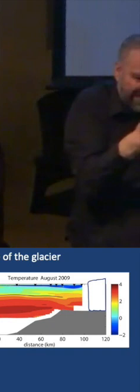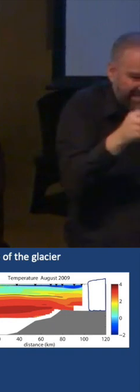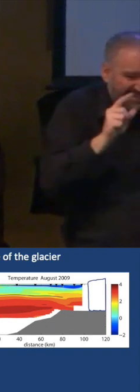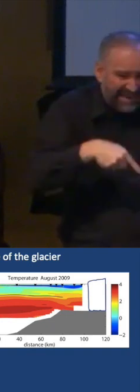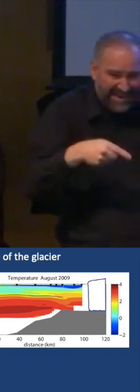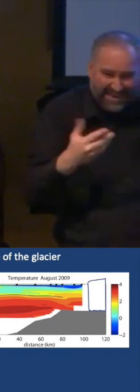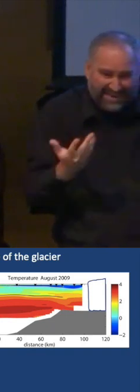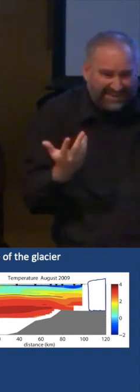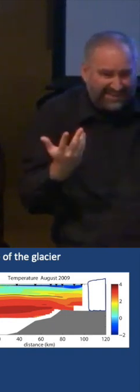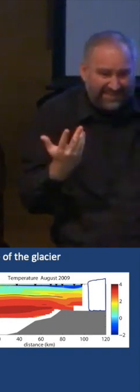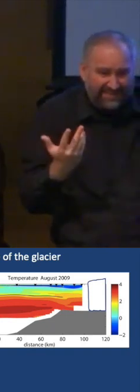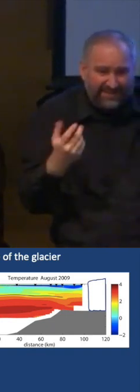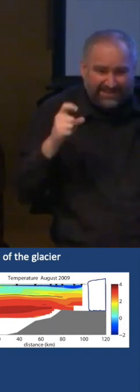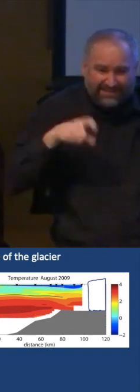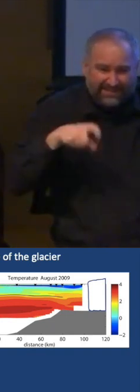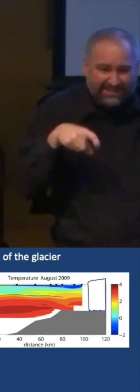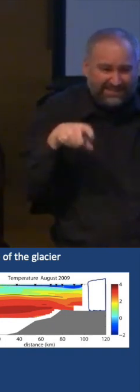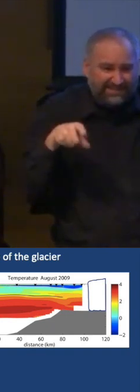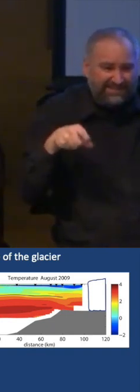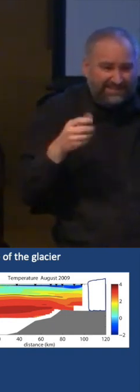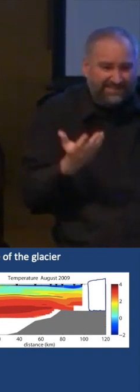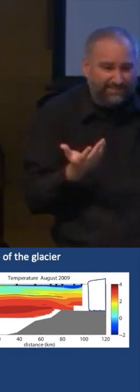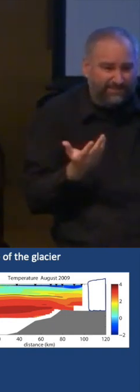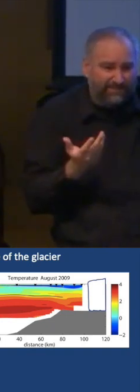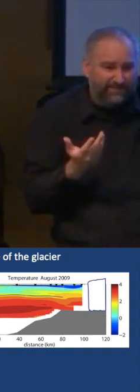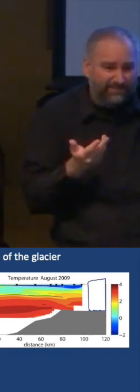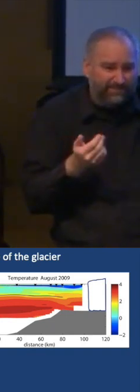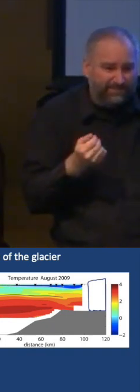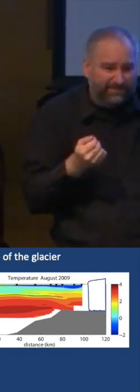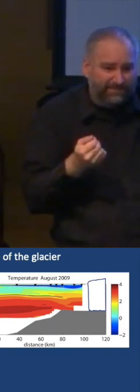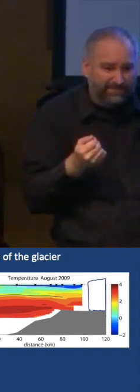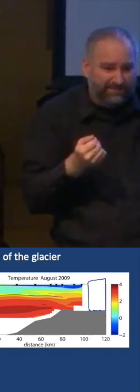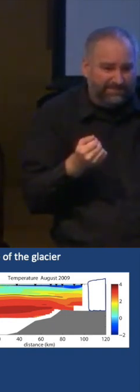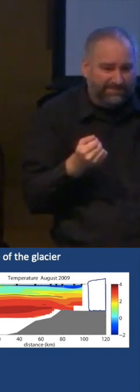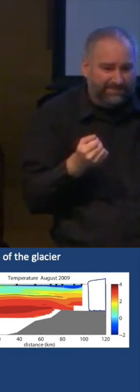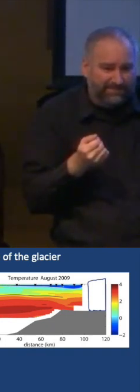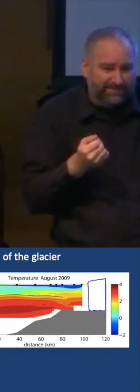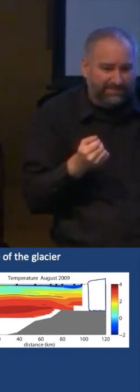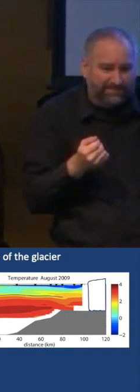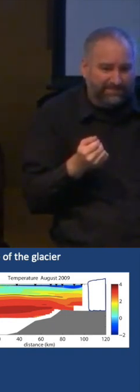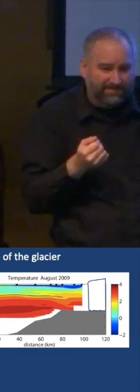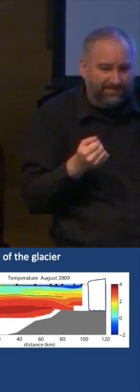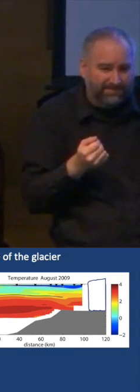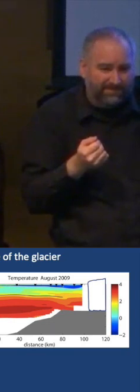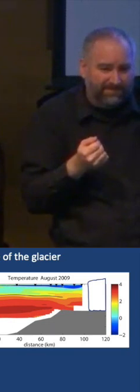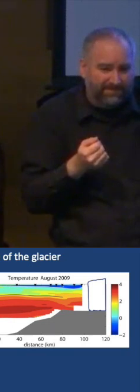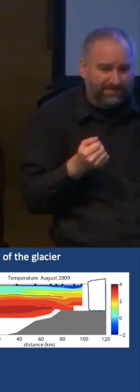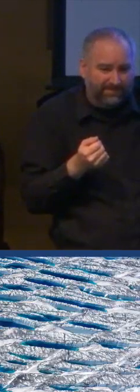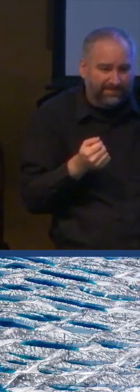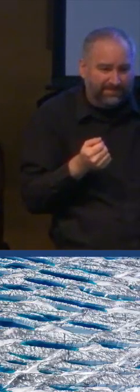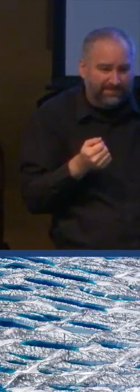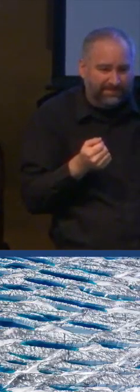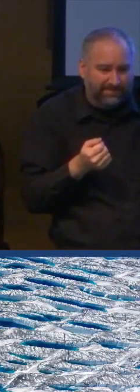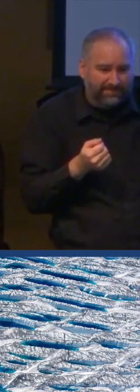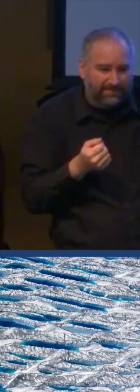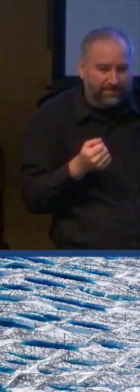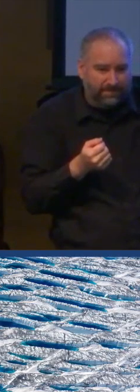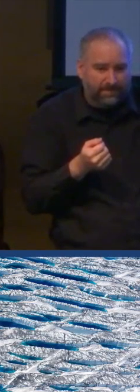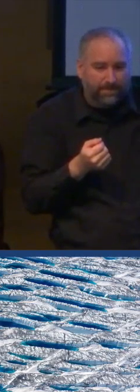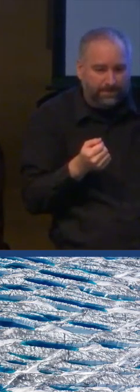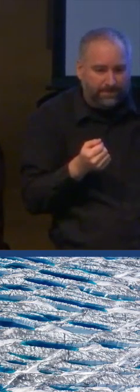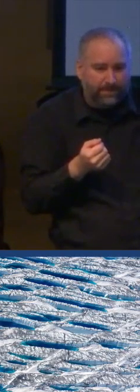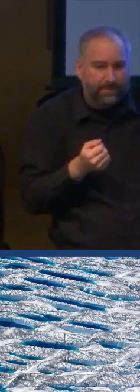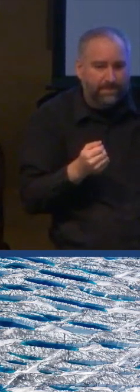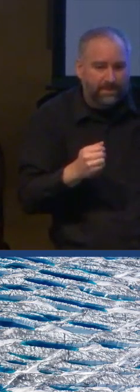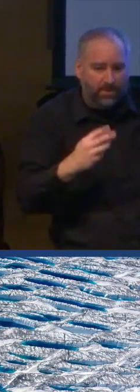somehow adding a large volume of fresh water at depth near the glacier. And so what this meant is that this